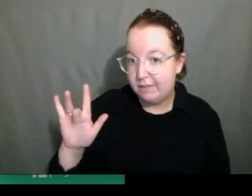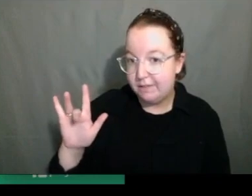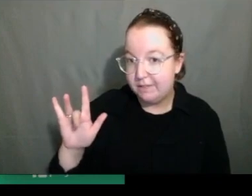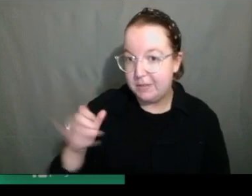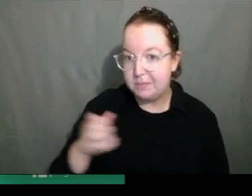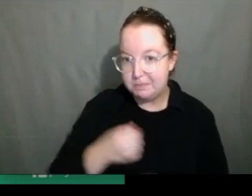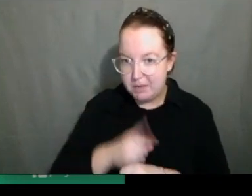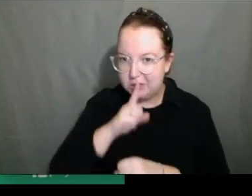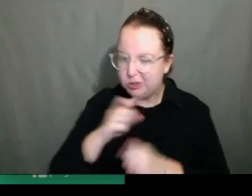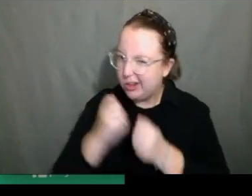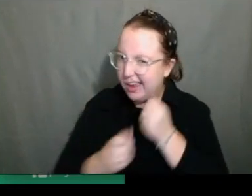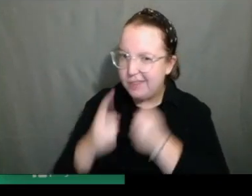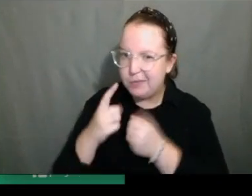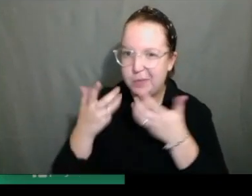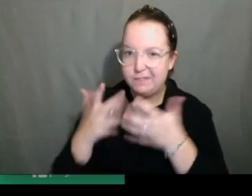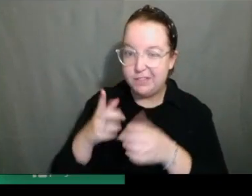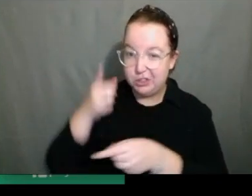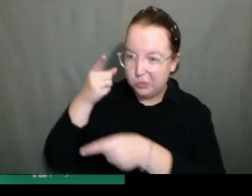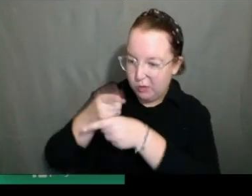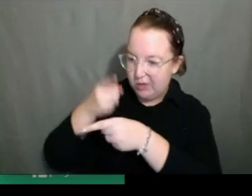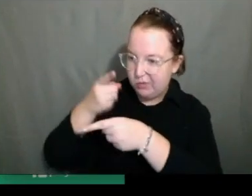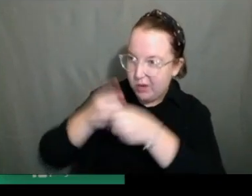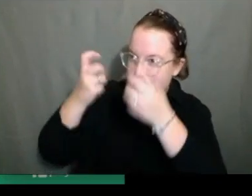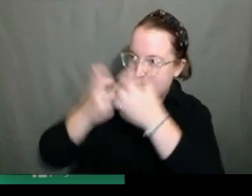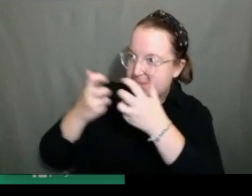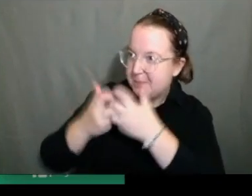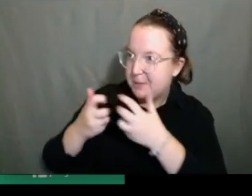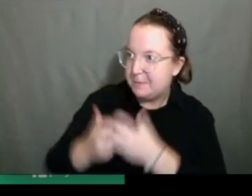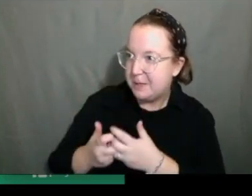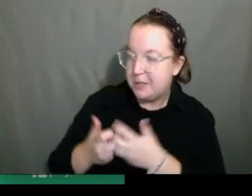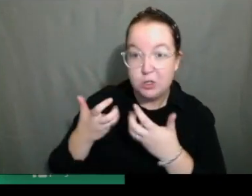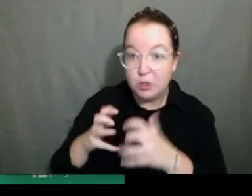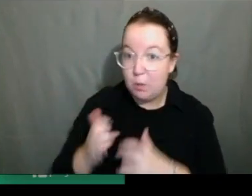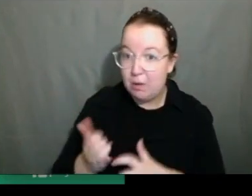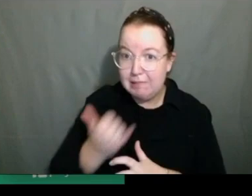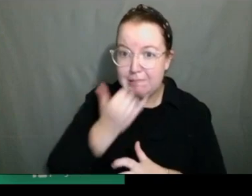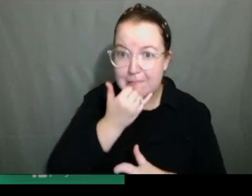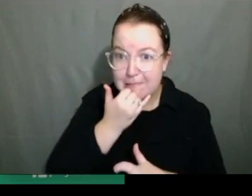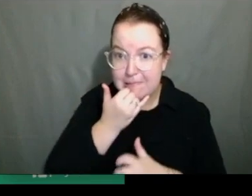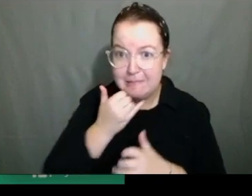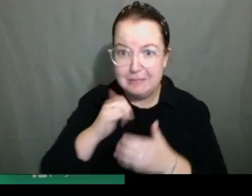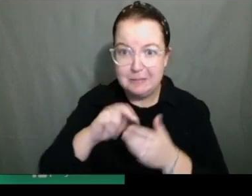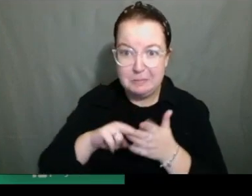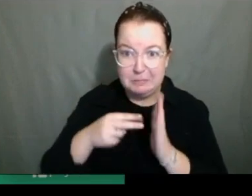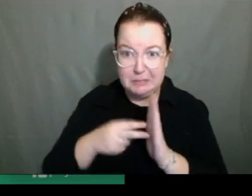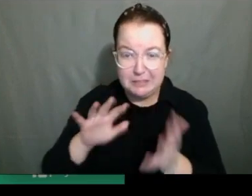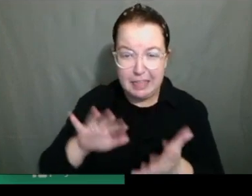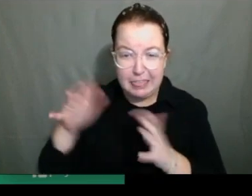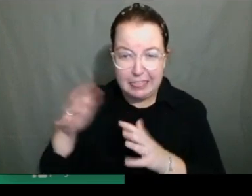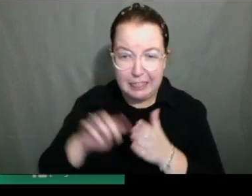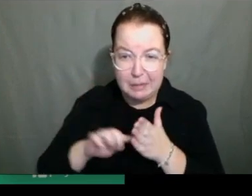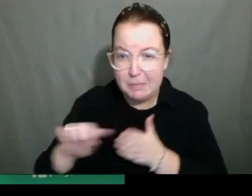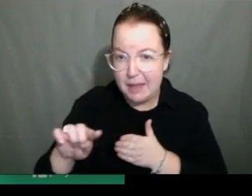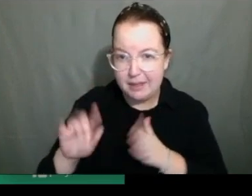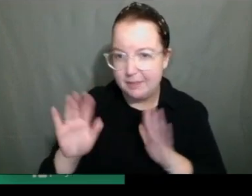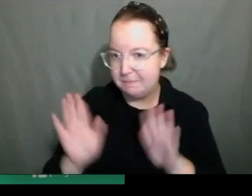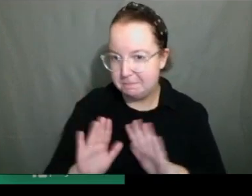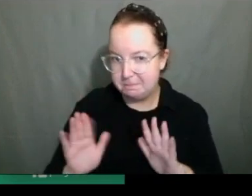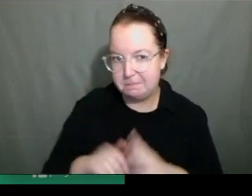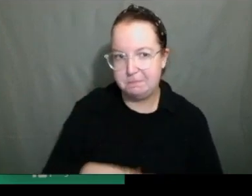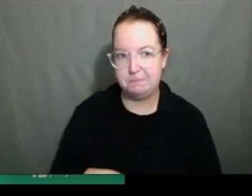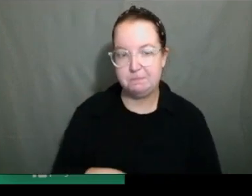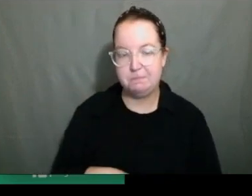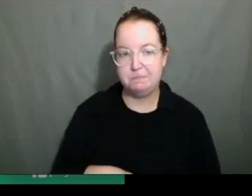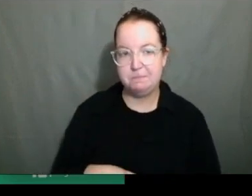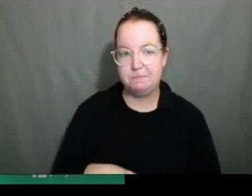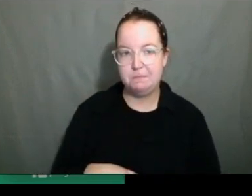has verified their information prior to processing payroll the week after. And then the first check date would be Friday,